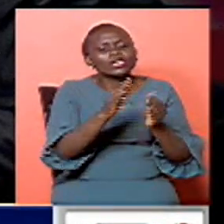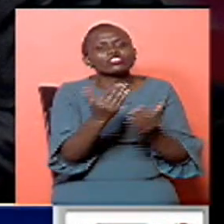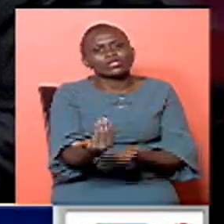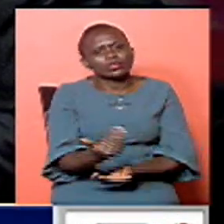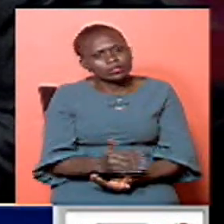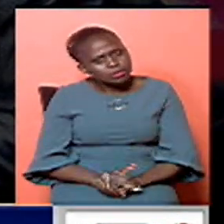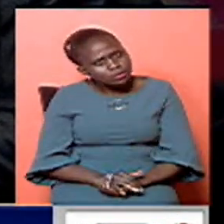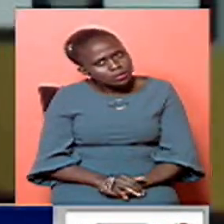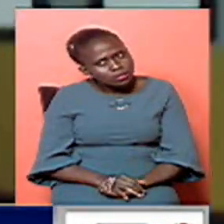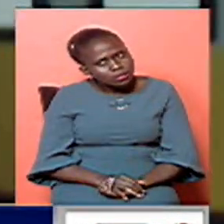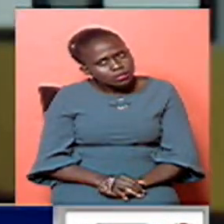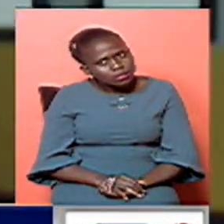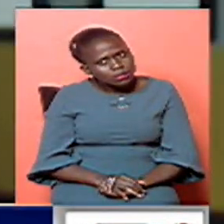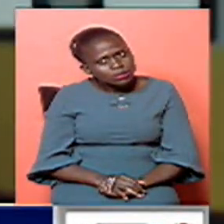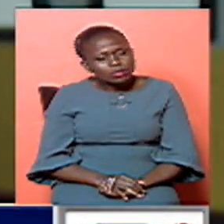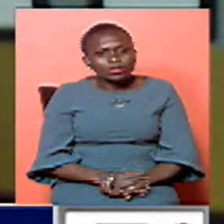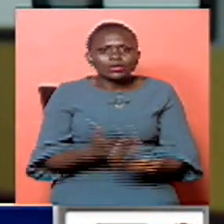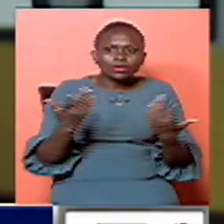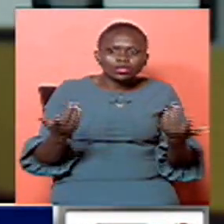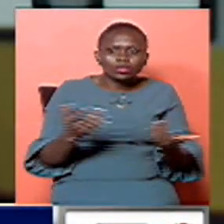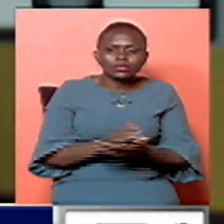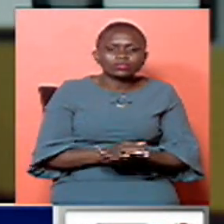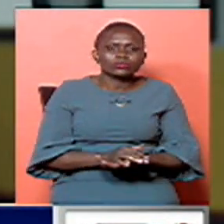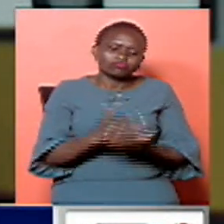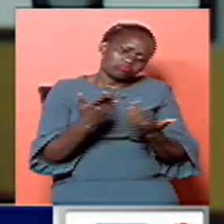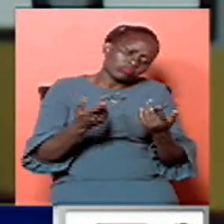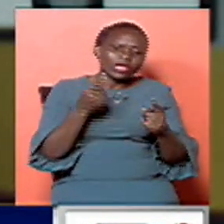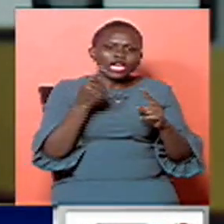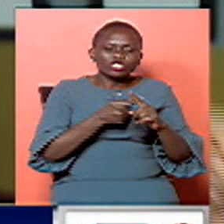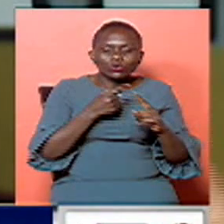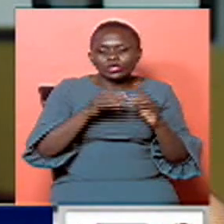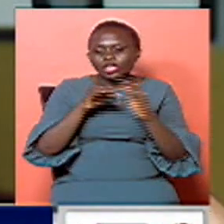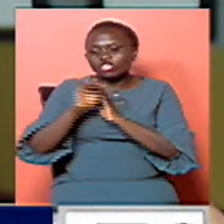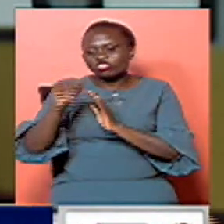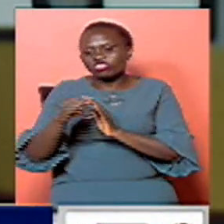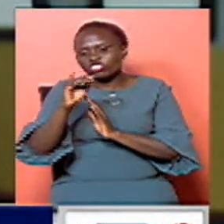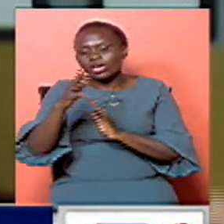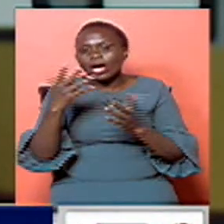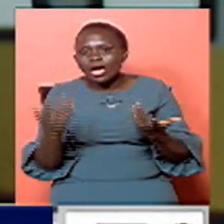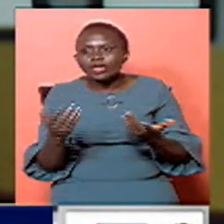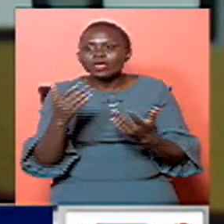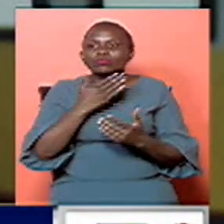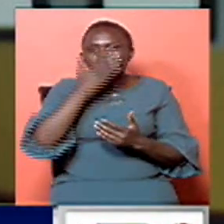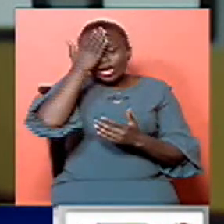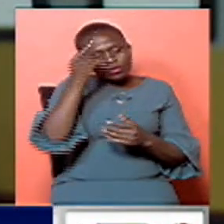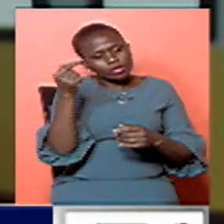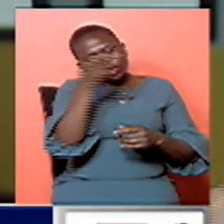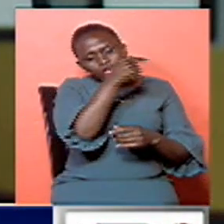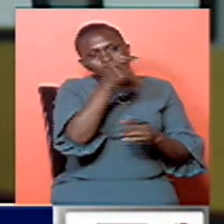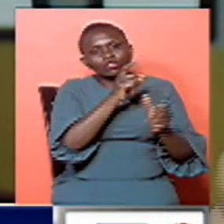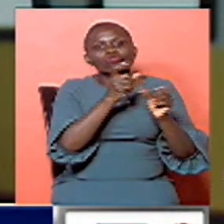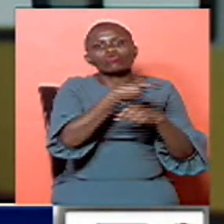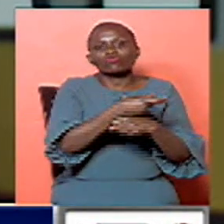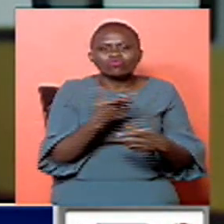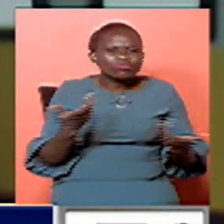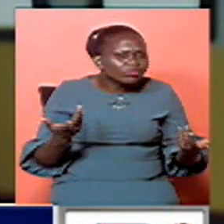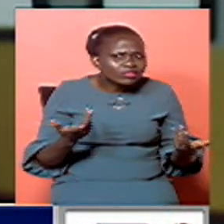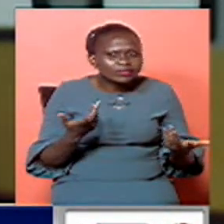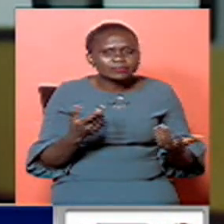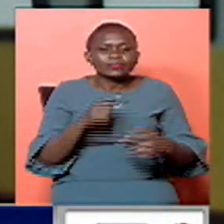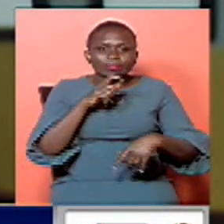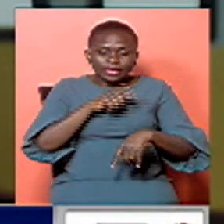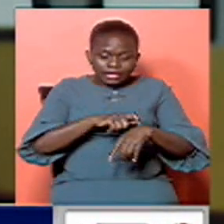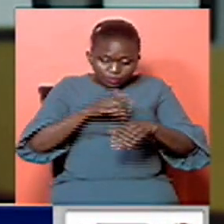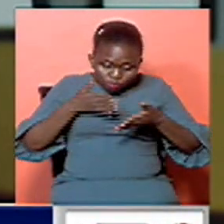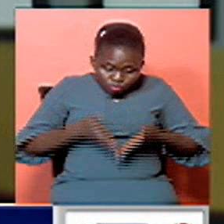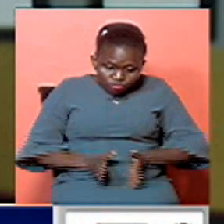child? In Anacholi in Jinja, Anacholi in Jinja and Mnyankole in Gulu. So how do you plan? In what language do you plan to have their child